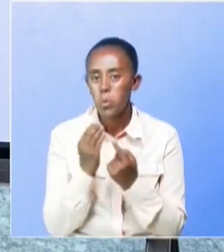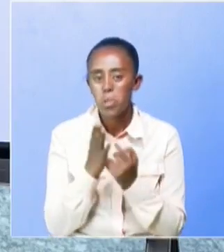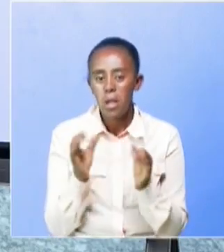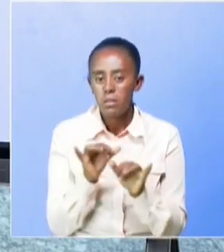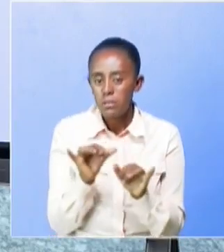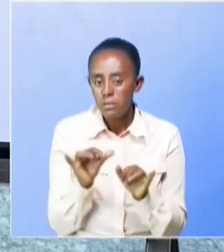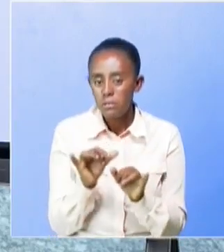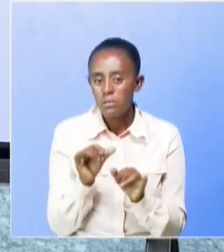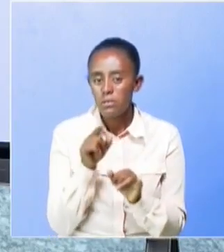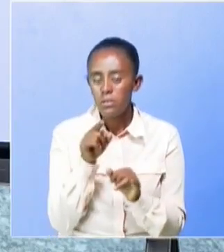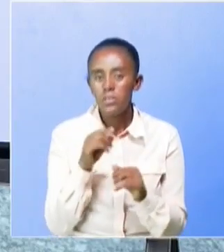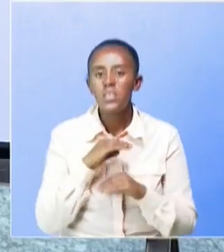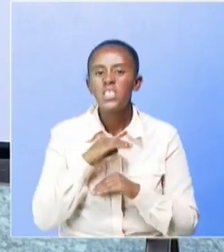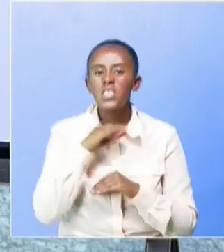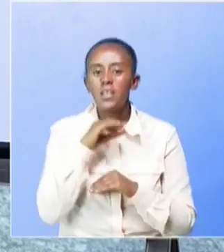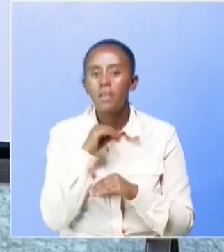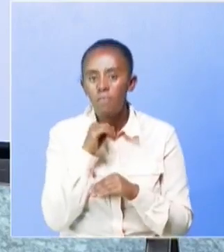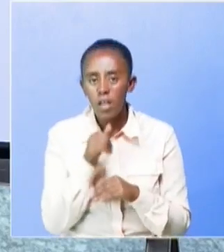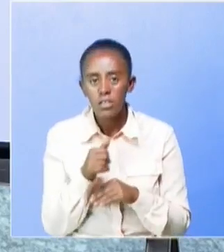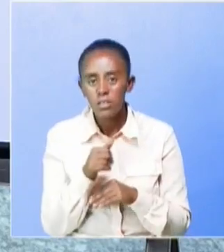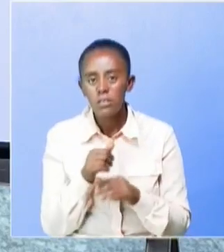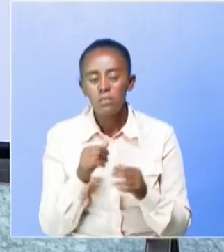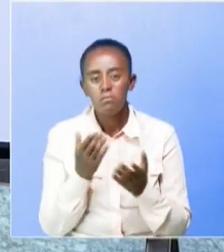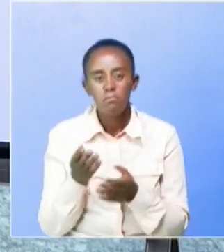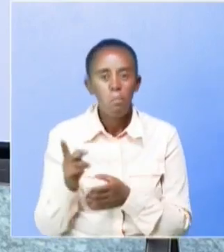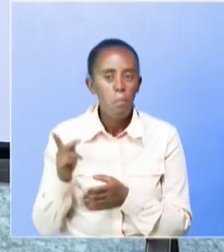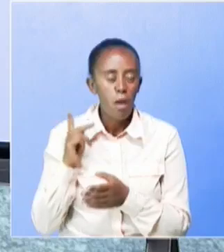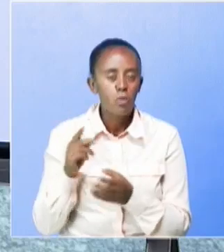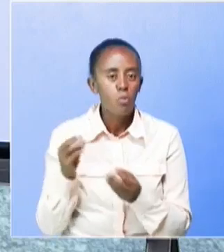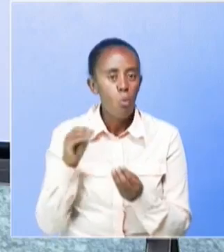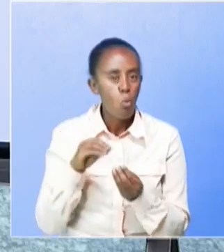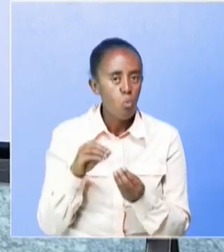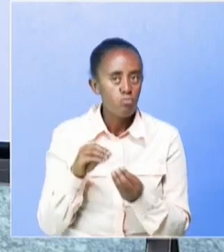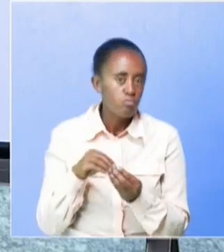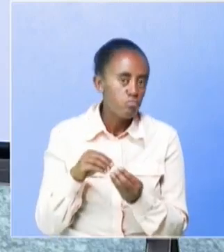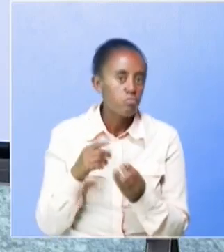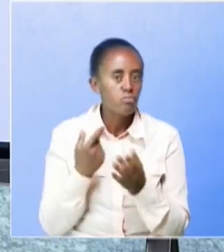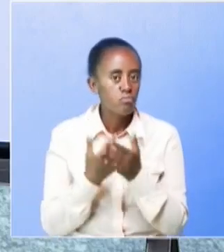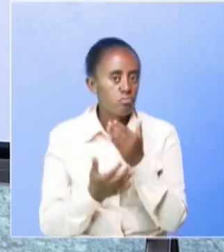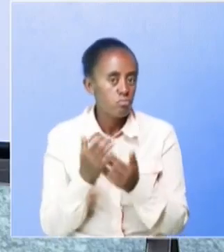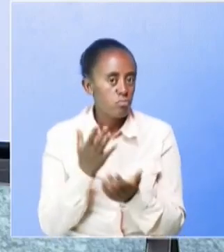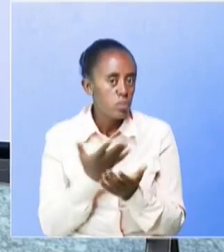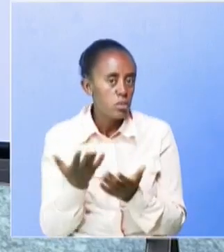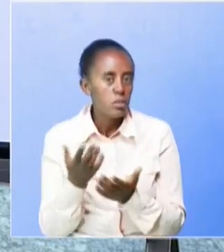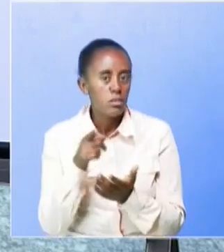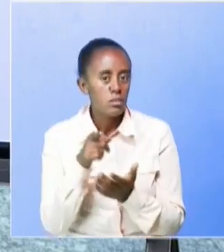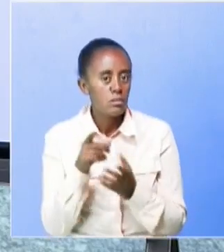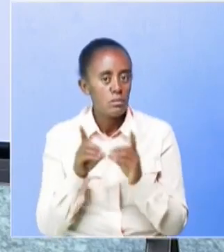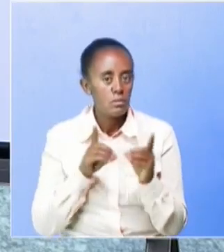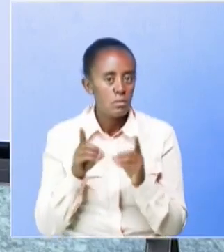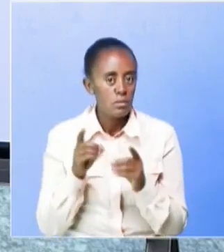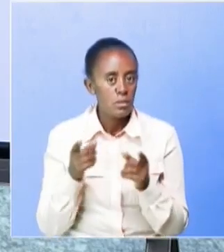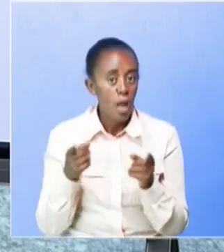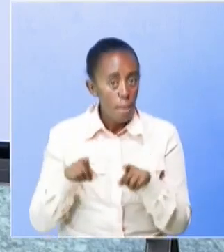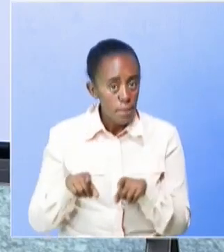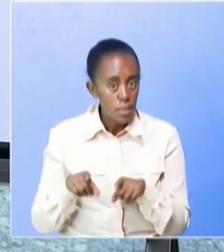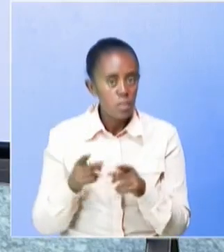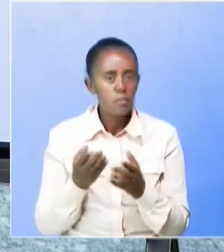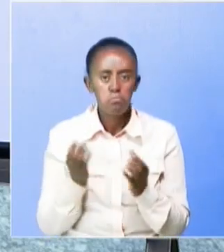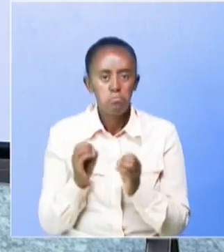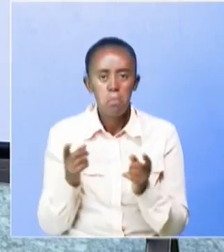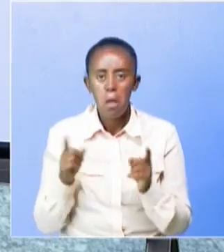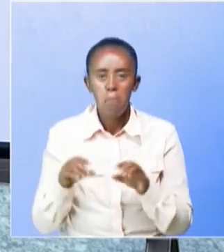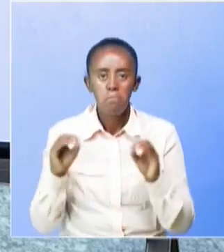statements, dissatisfaction with the past is also talking about things that did not happen, that haven't